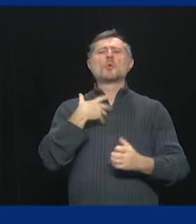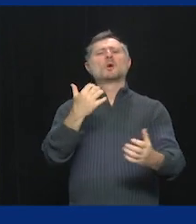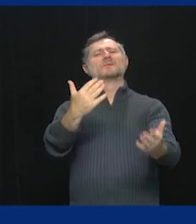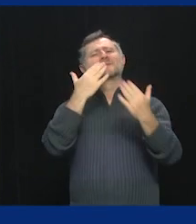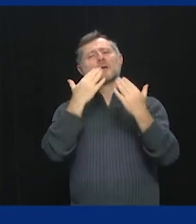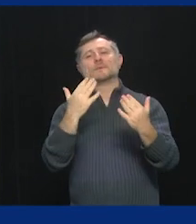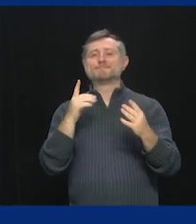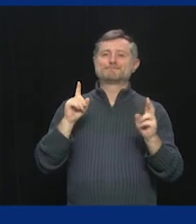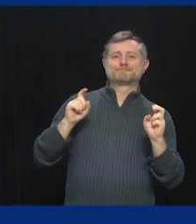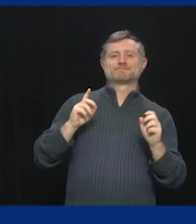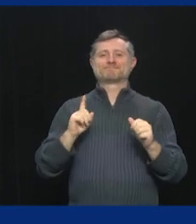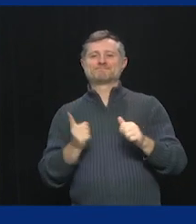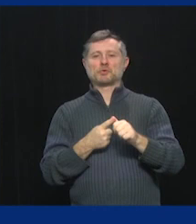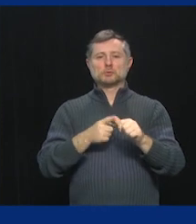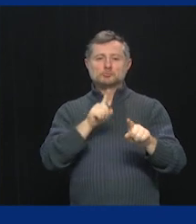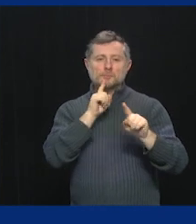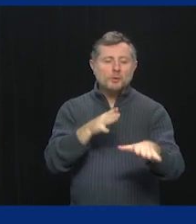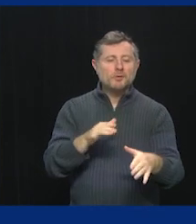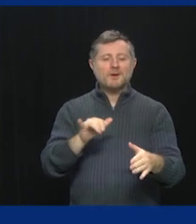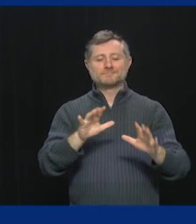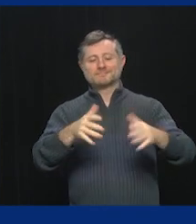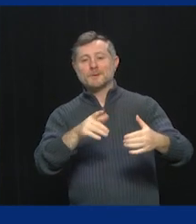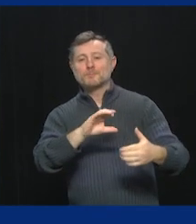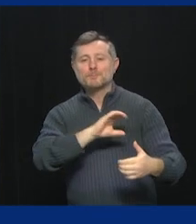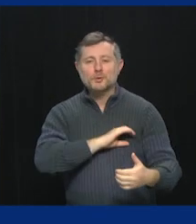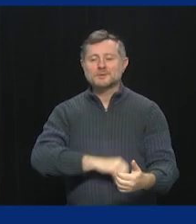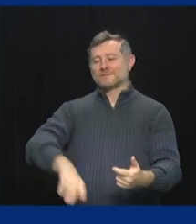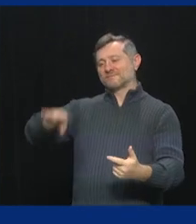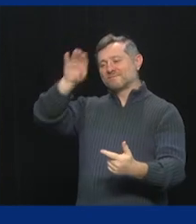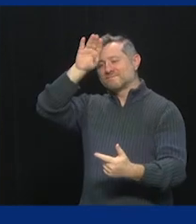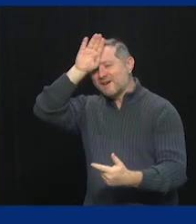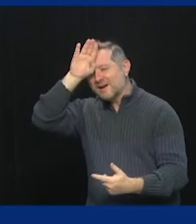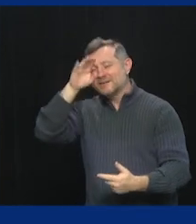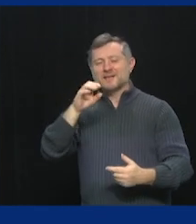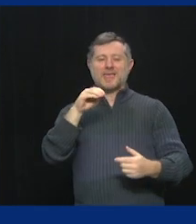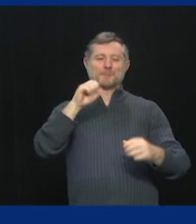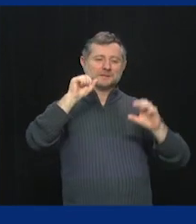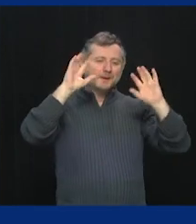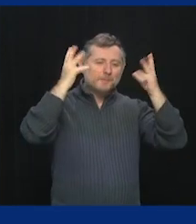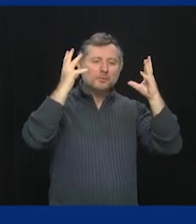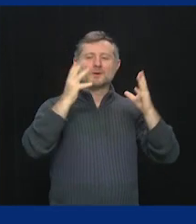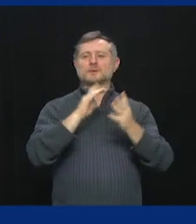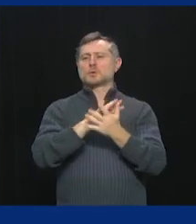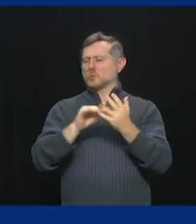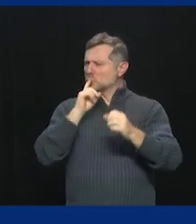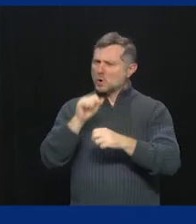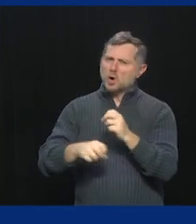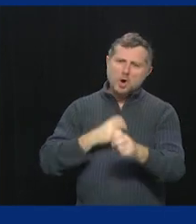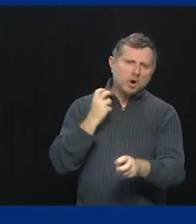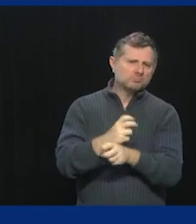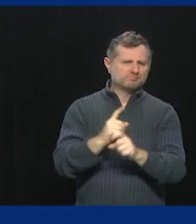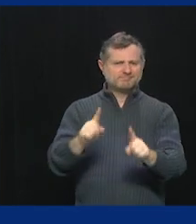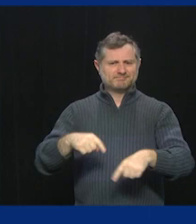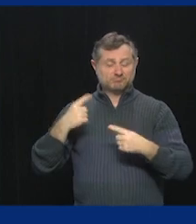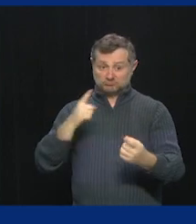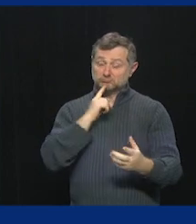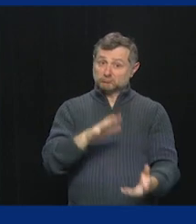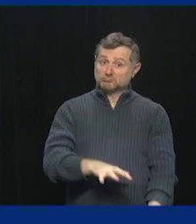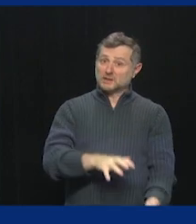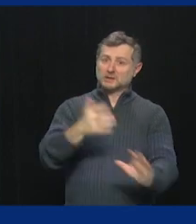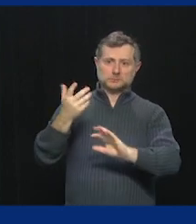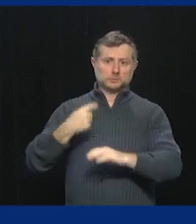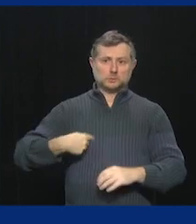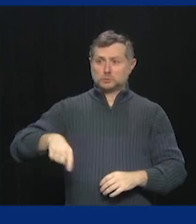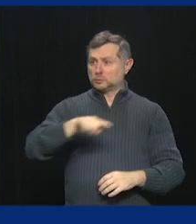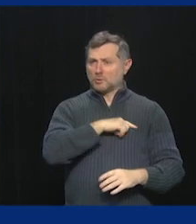county and local officials who've just put themselves on the line once again, showing up where they're desperately needed at a time when their fellow